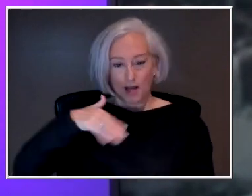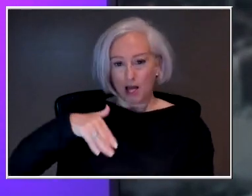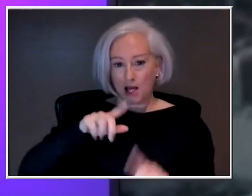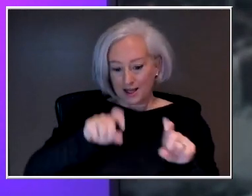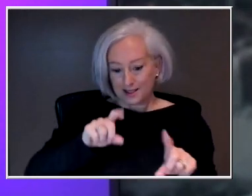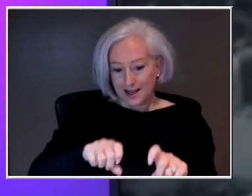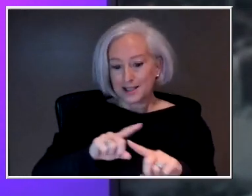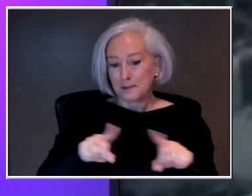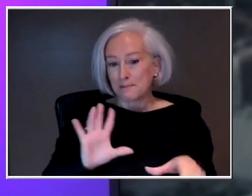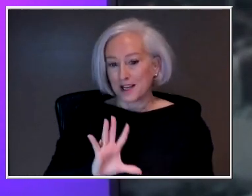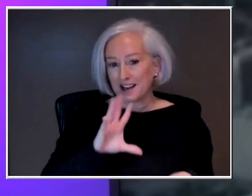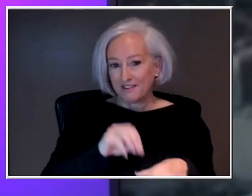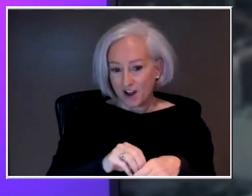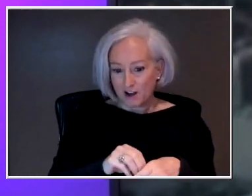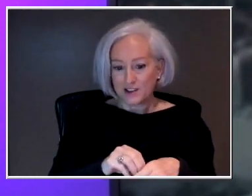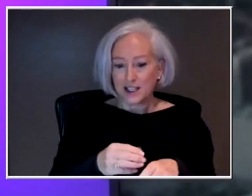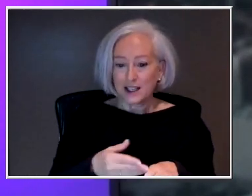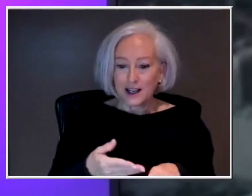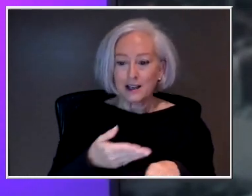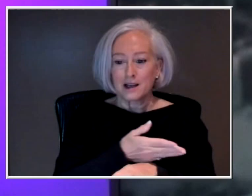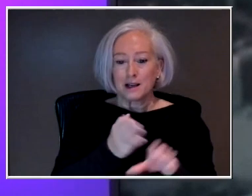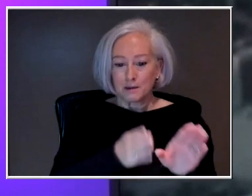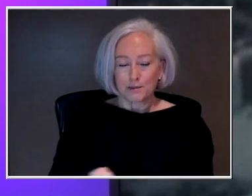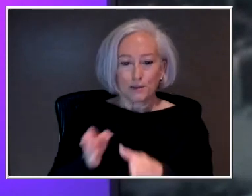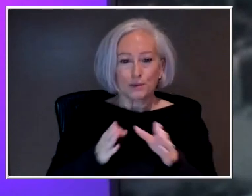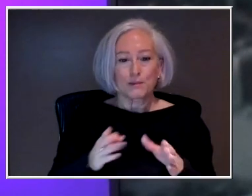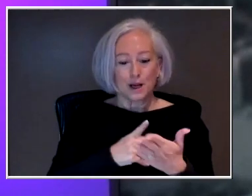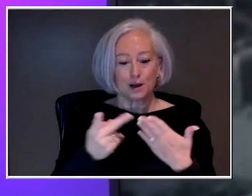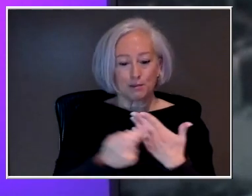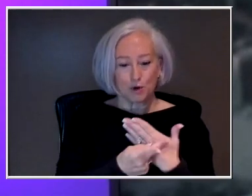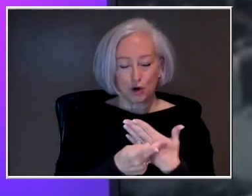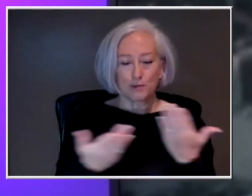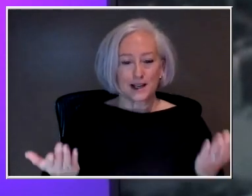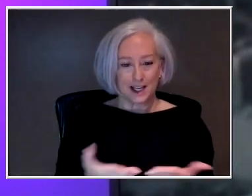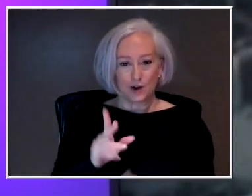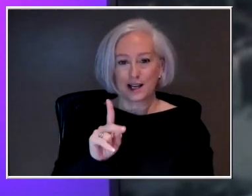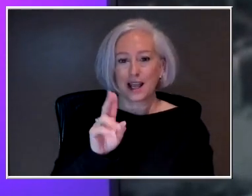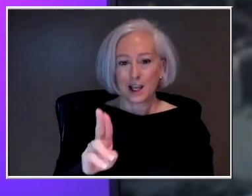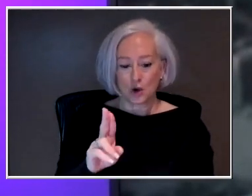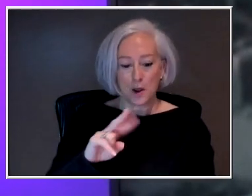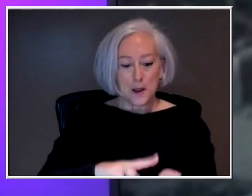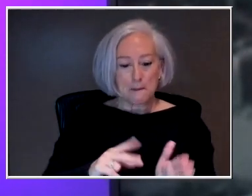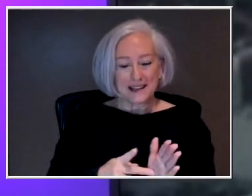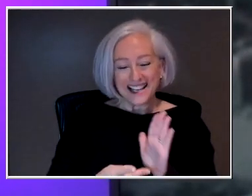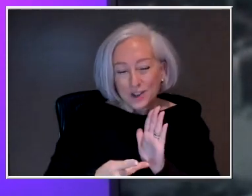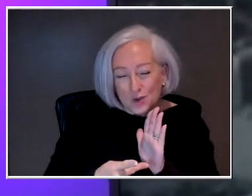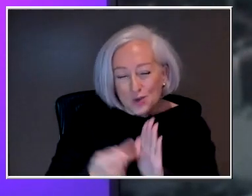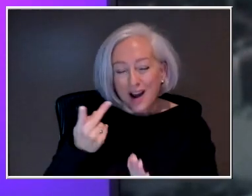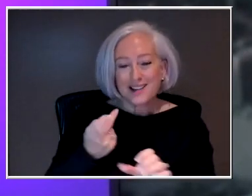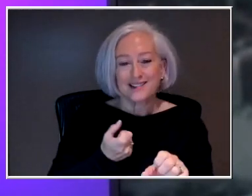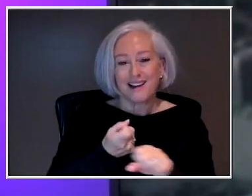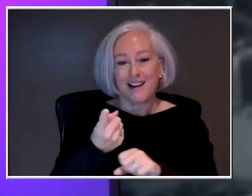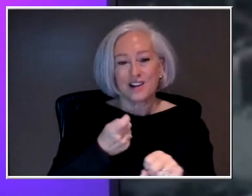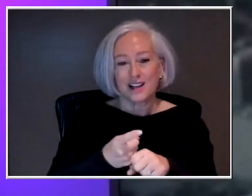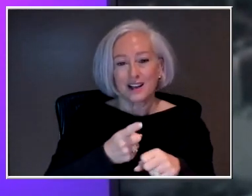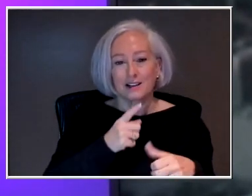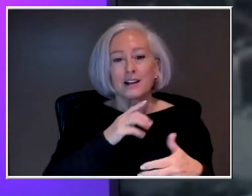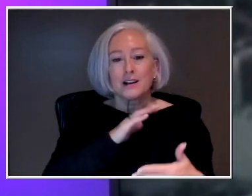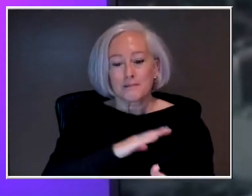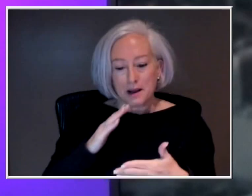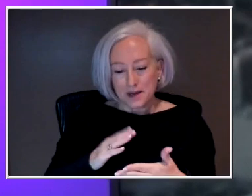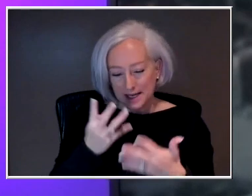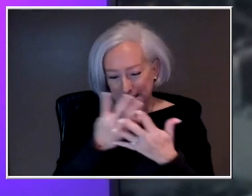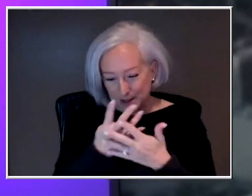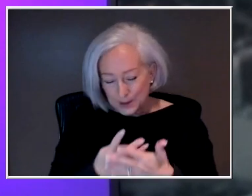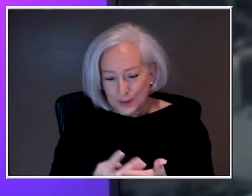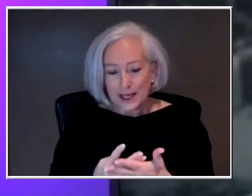the University of Kansas Cancer Center. That included bi-yearly screenings. Because of the family history, Libby and her team of